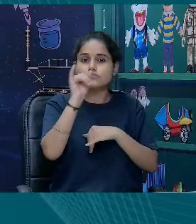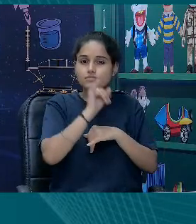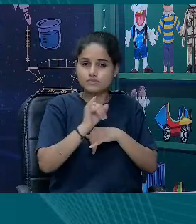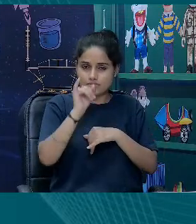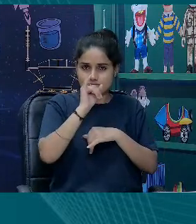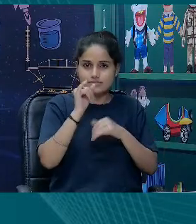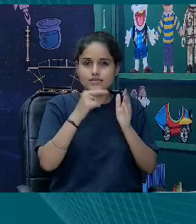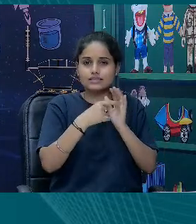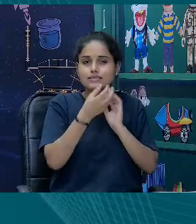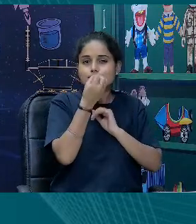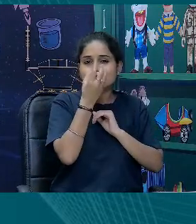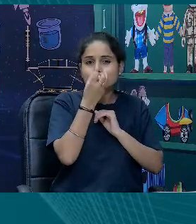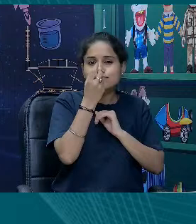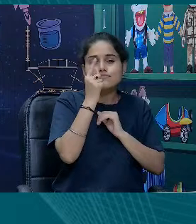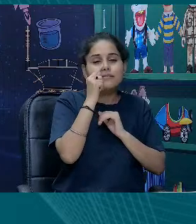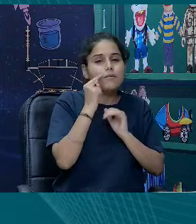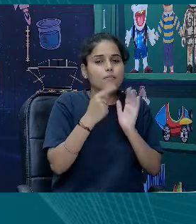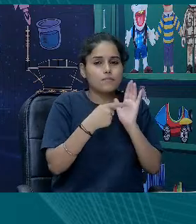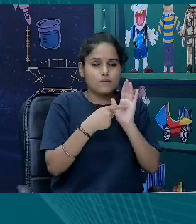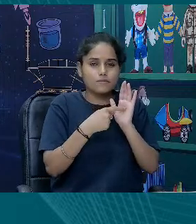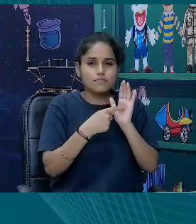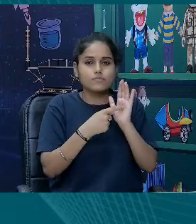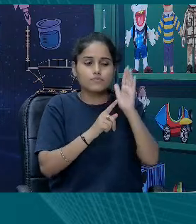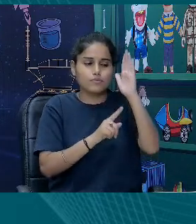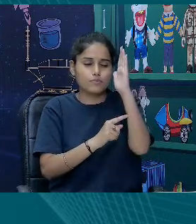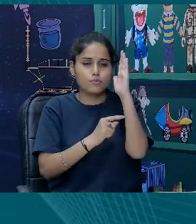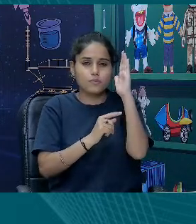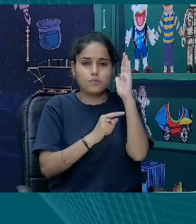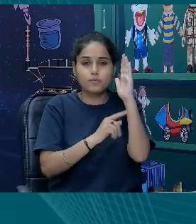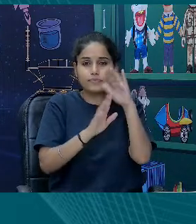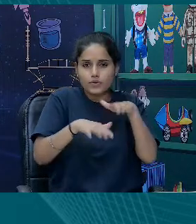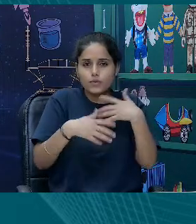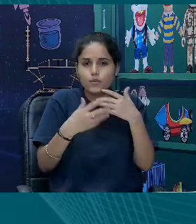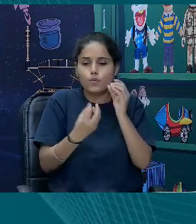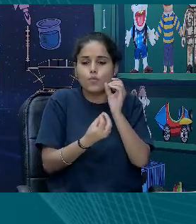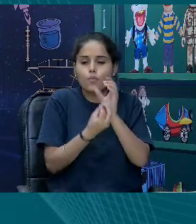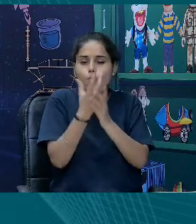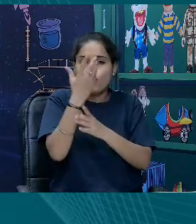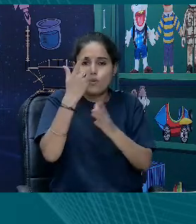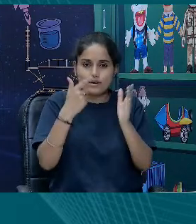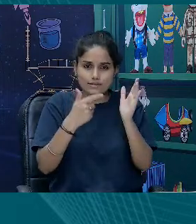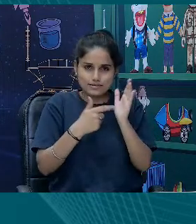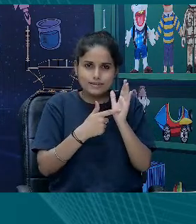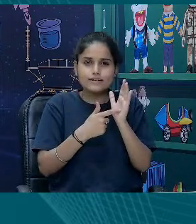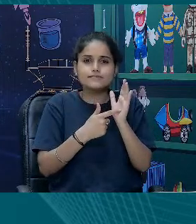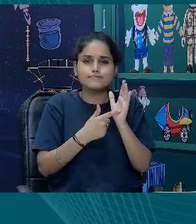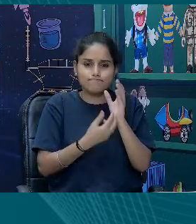yellow marigolds straight and tall, growing up